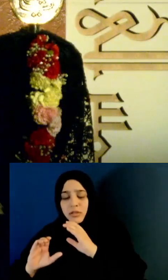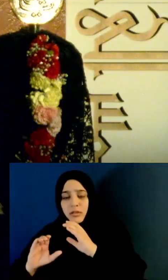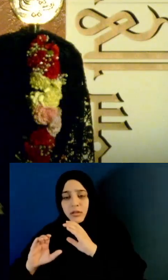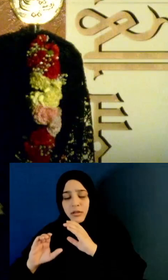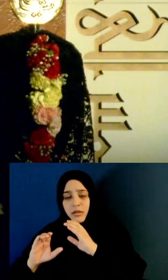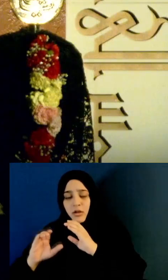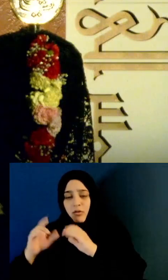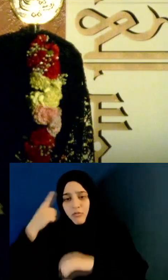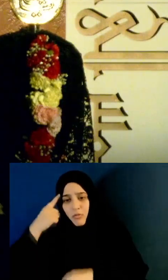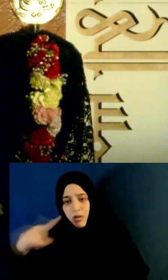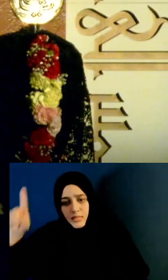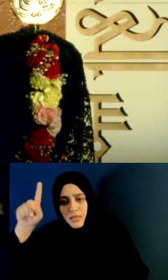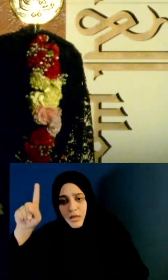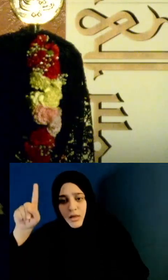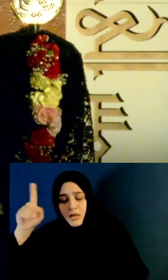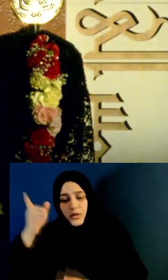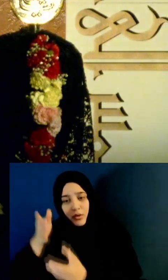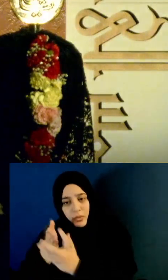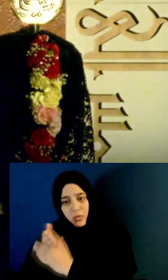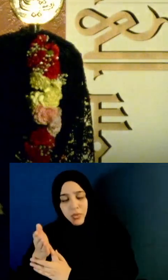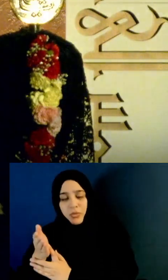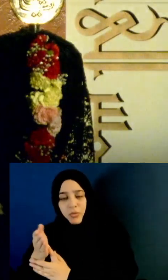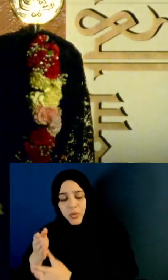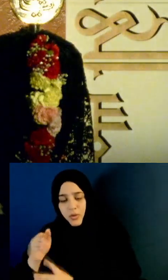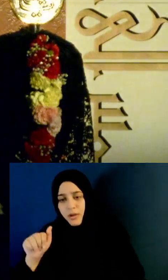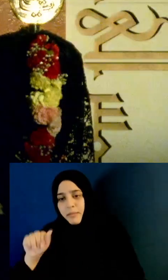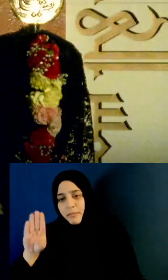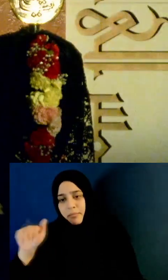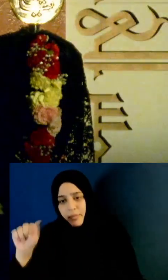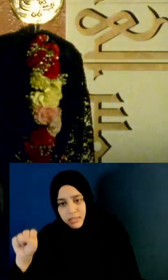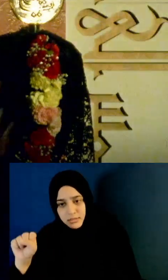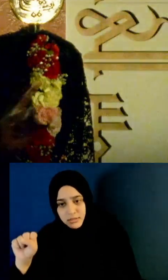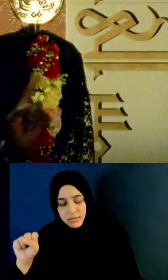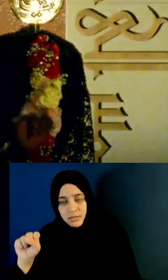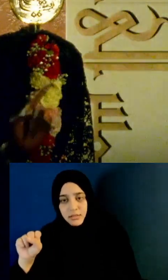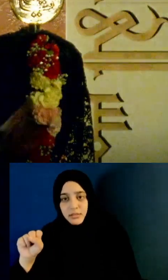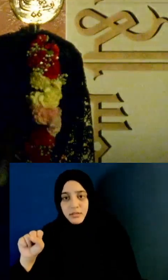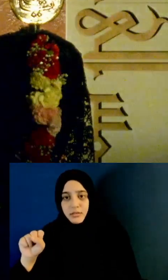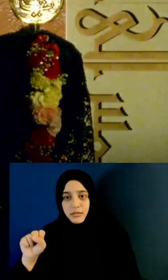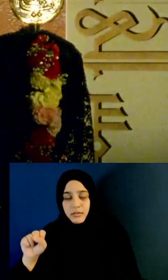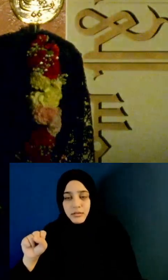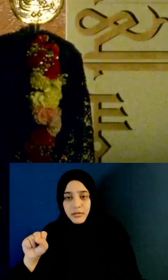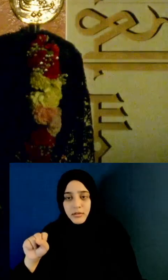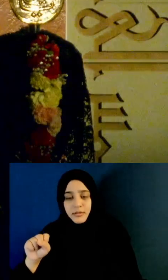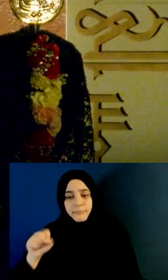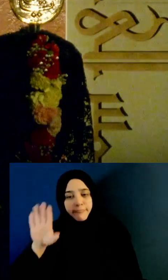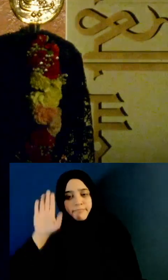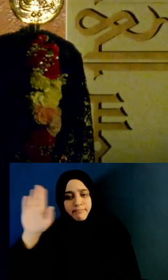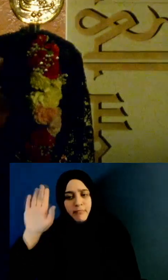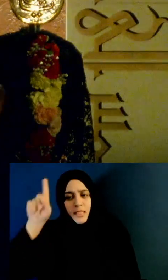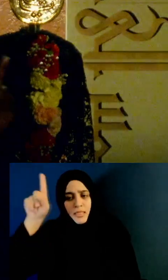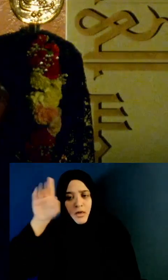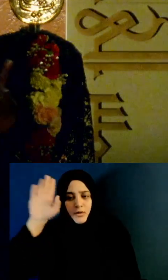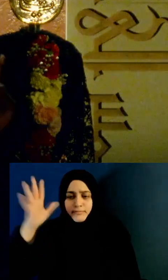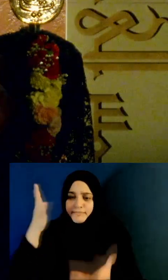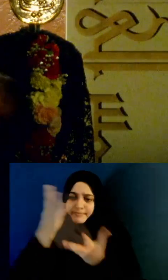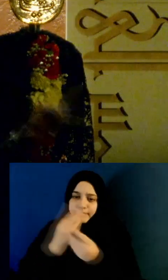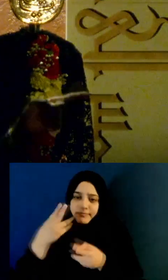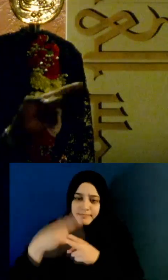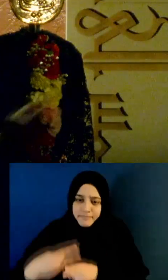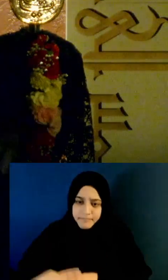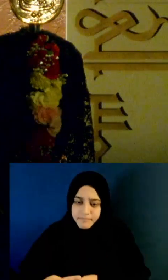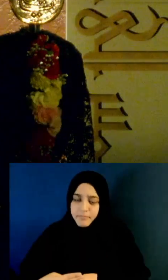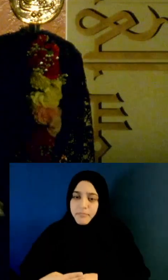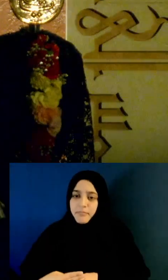salam. Isme Azam Eye Mu'min Ke Iltija